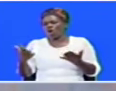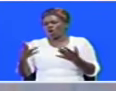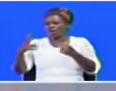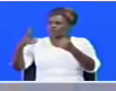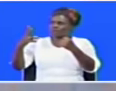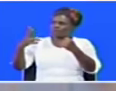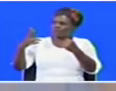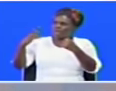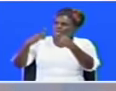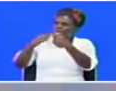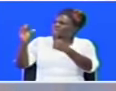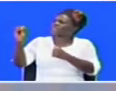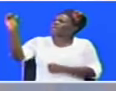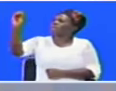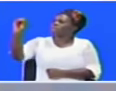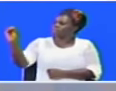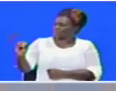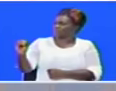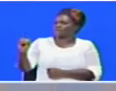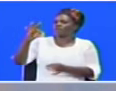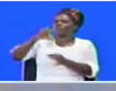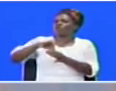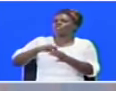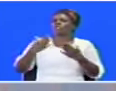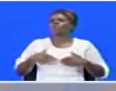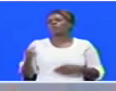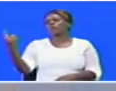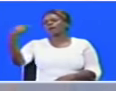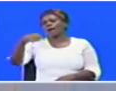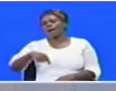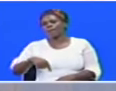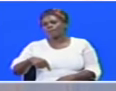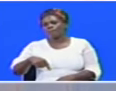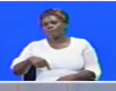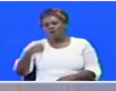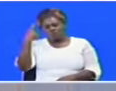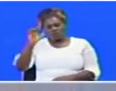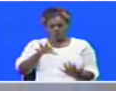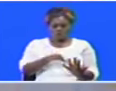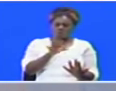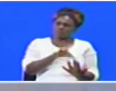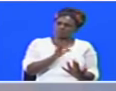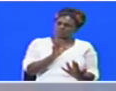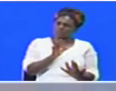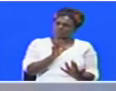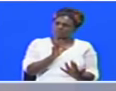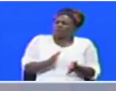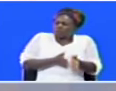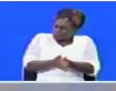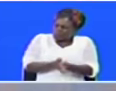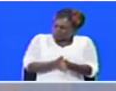70 to 80% of the voters may turn up, for these nominations. There's a lot of